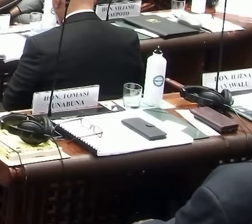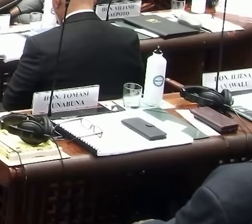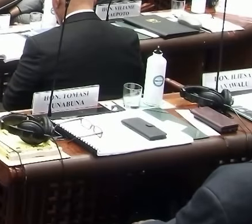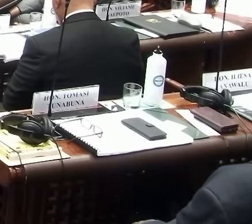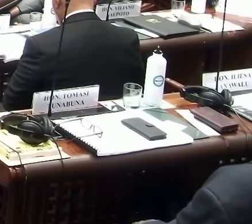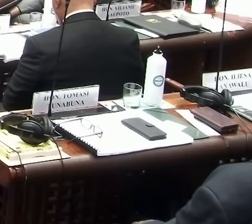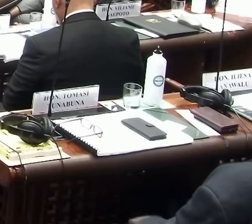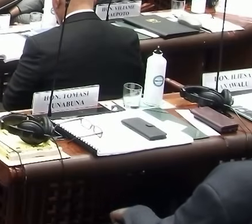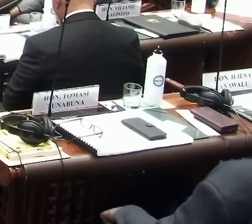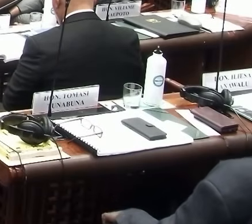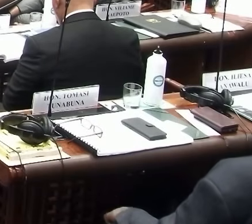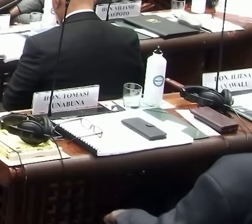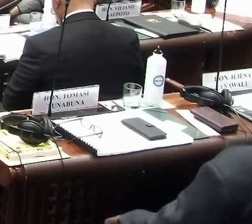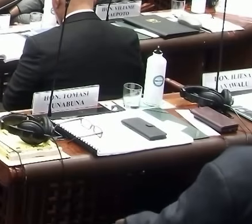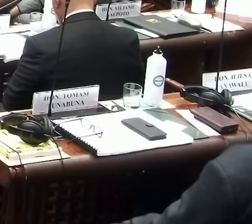60.